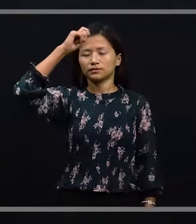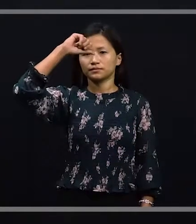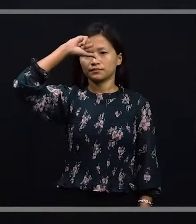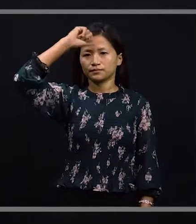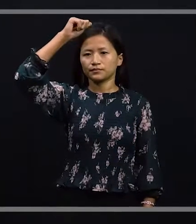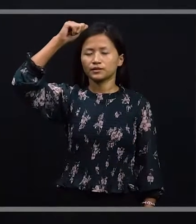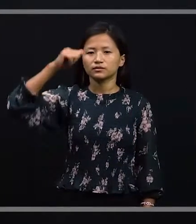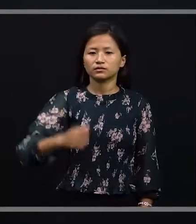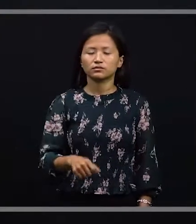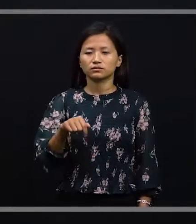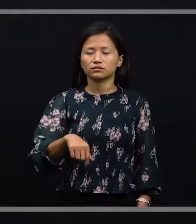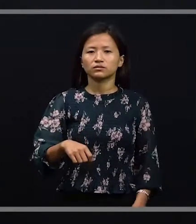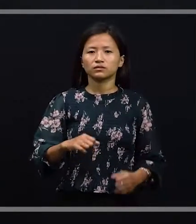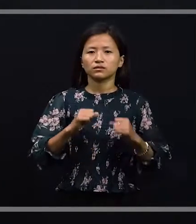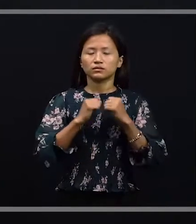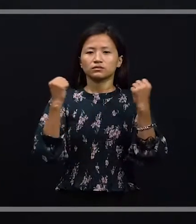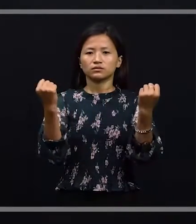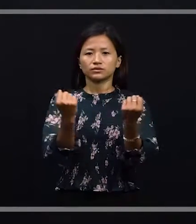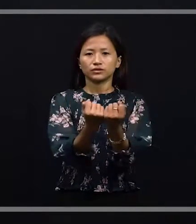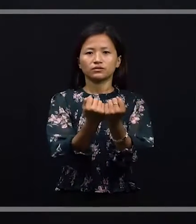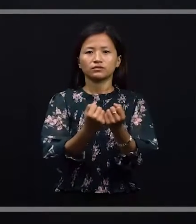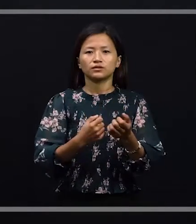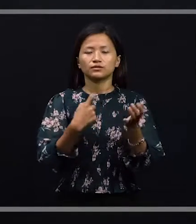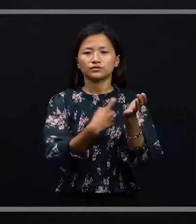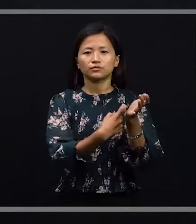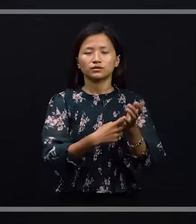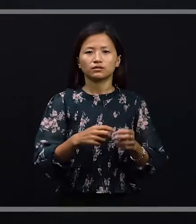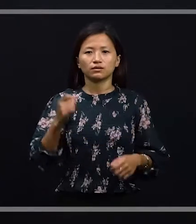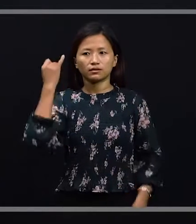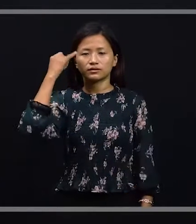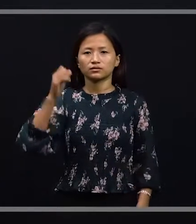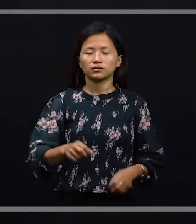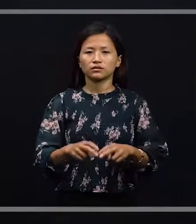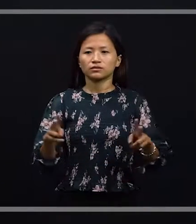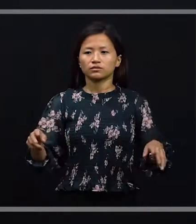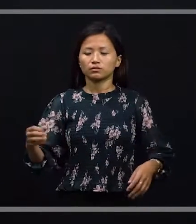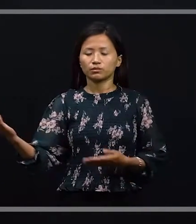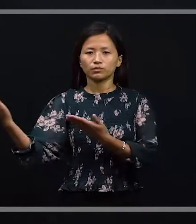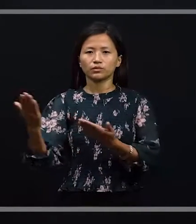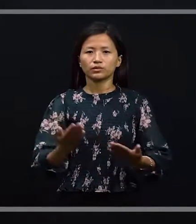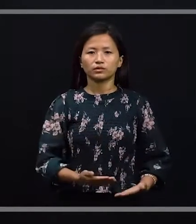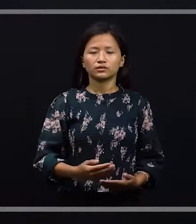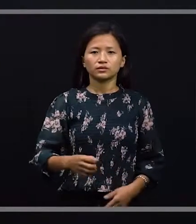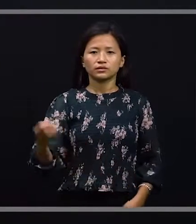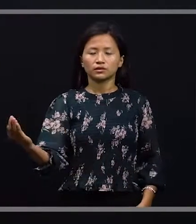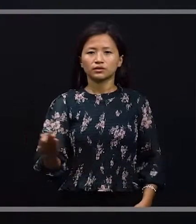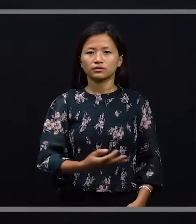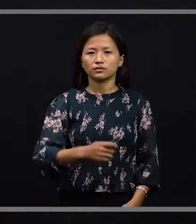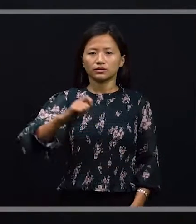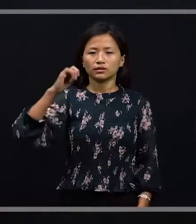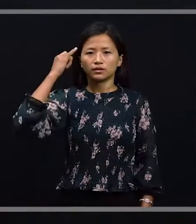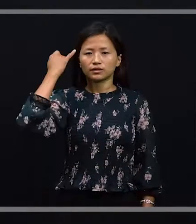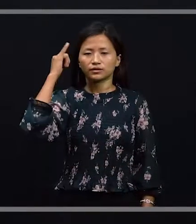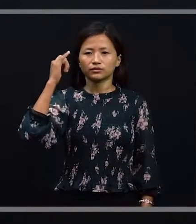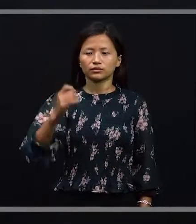social reformers, their ideas had changed and they brought new ideas from the Western culture. Like, for